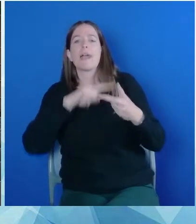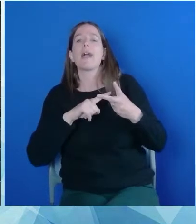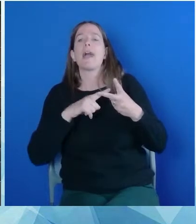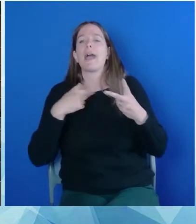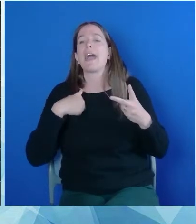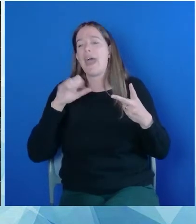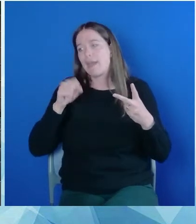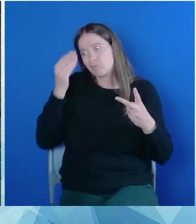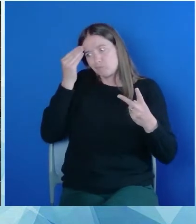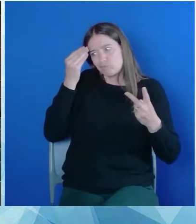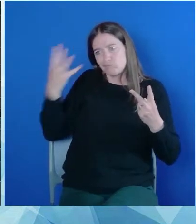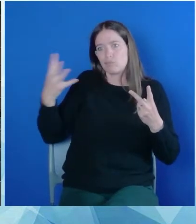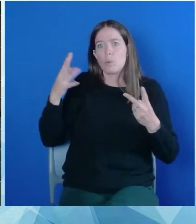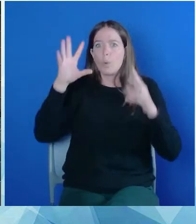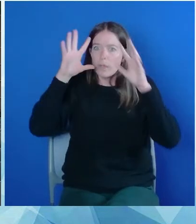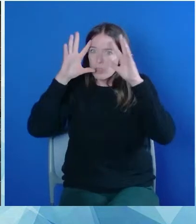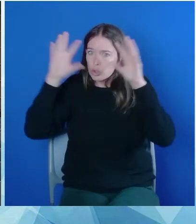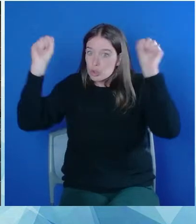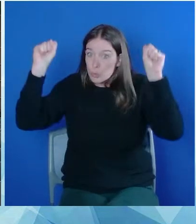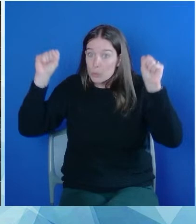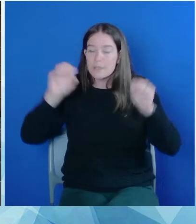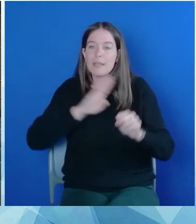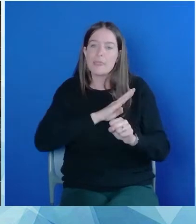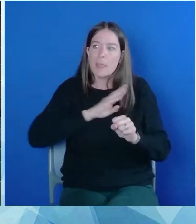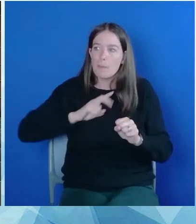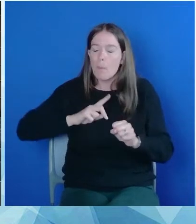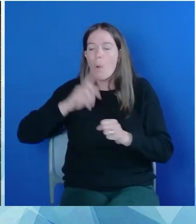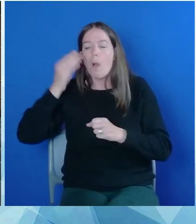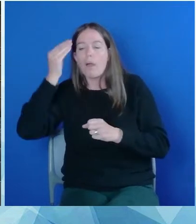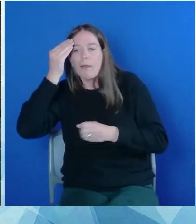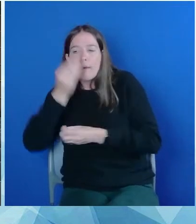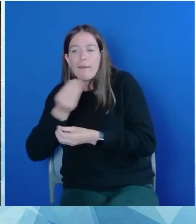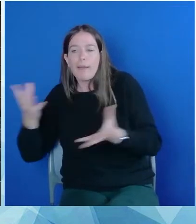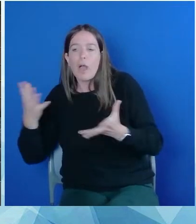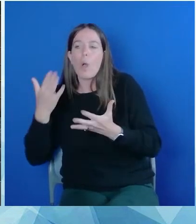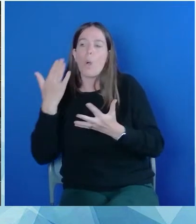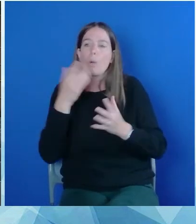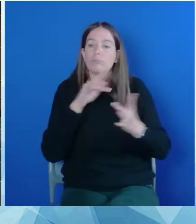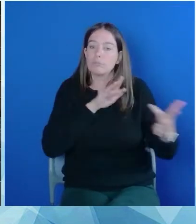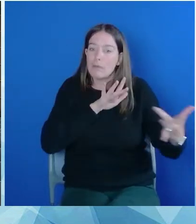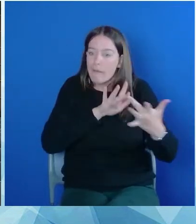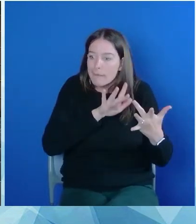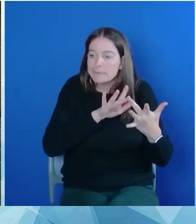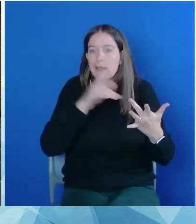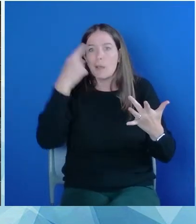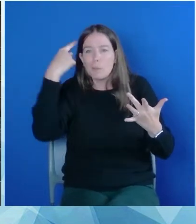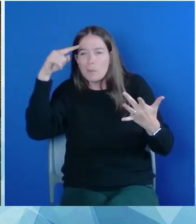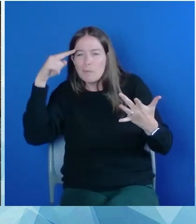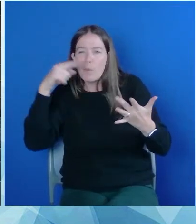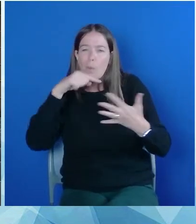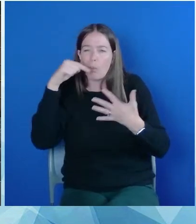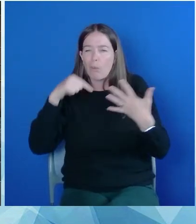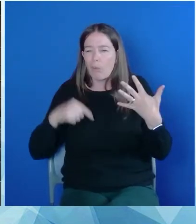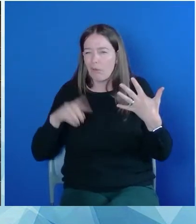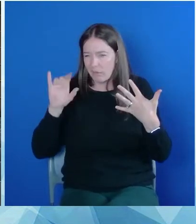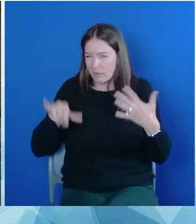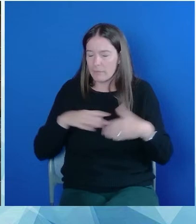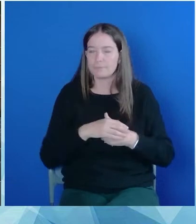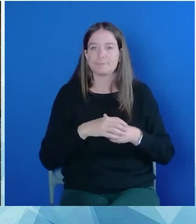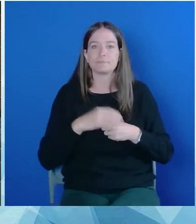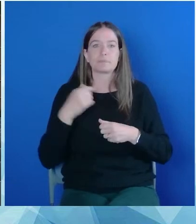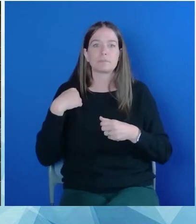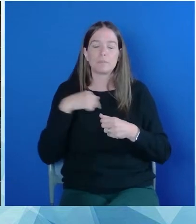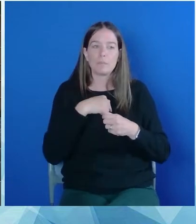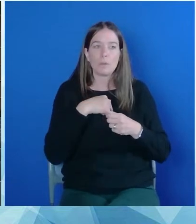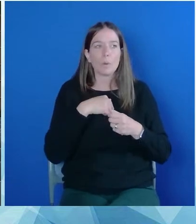the superintendent and the board as to what the usage is. So we capture name, title, we